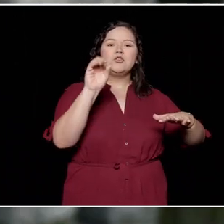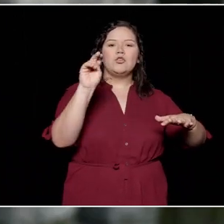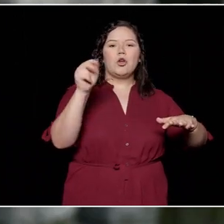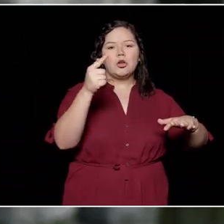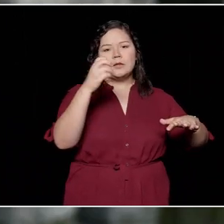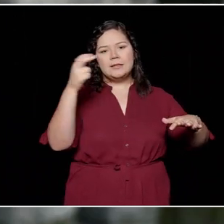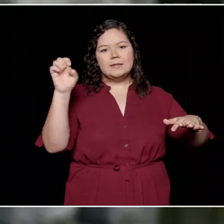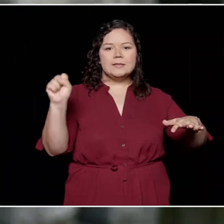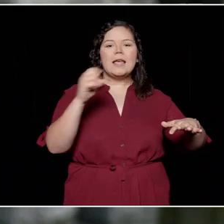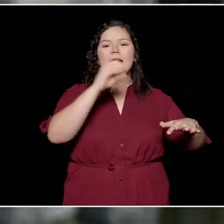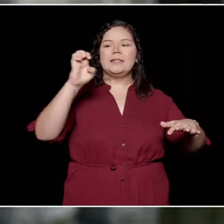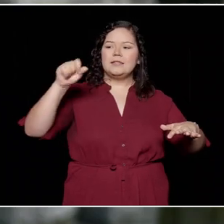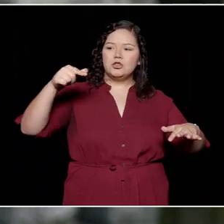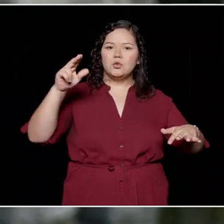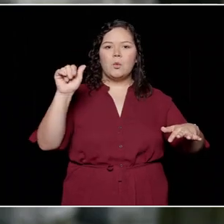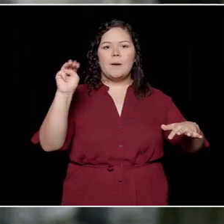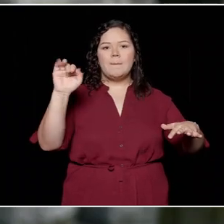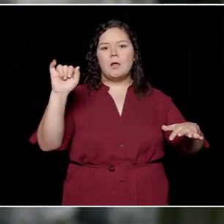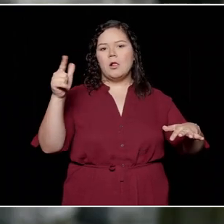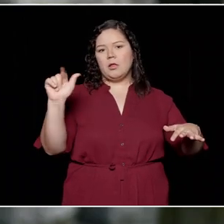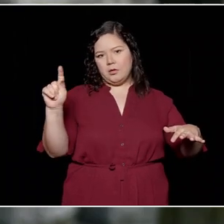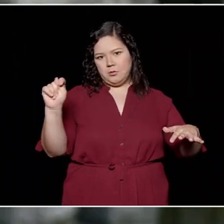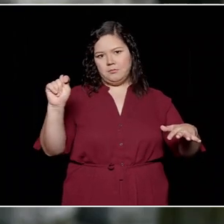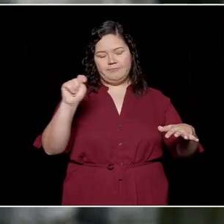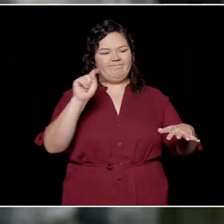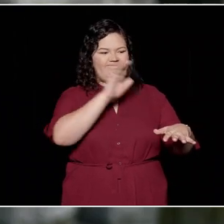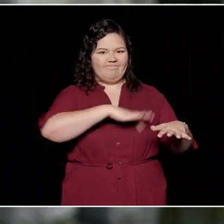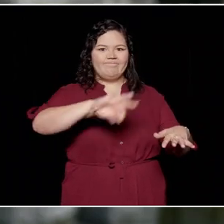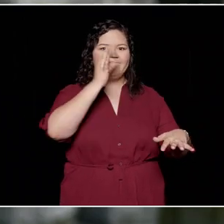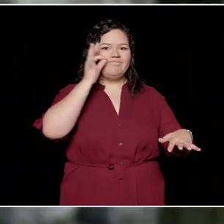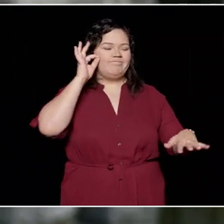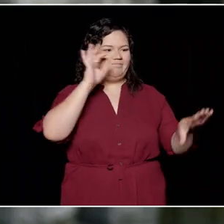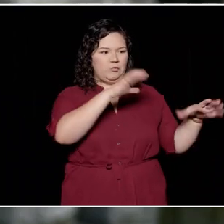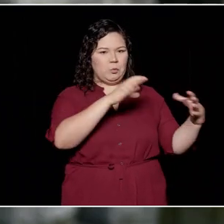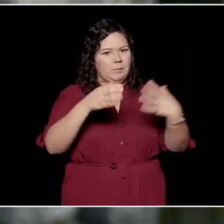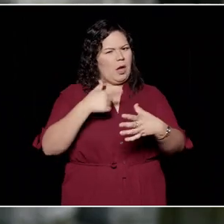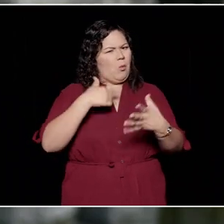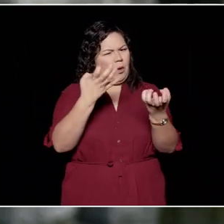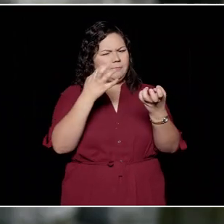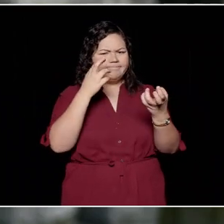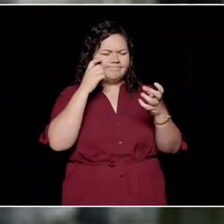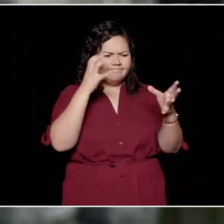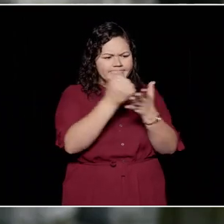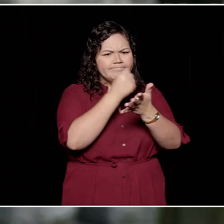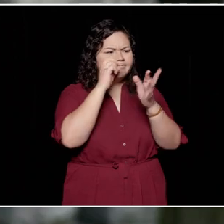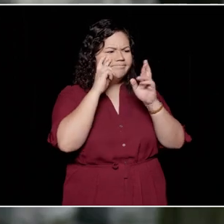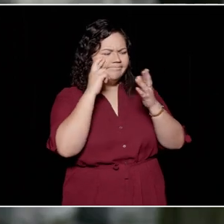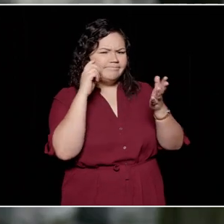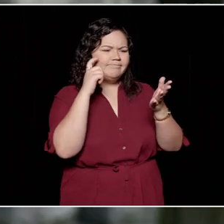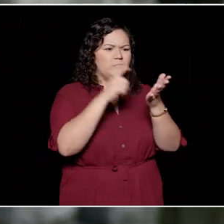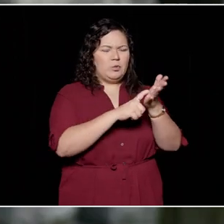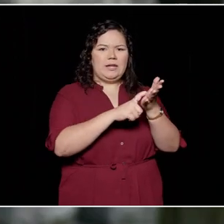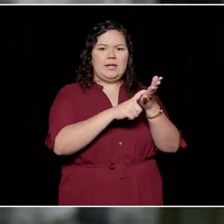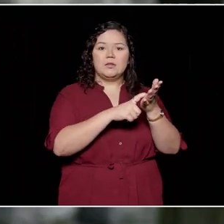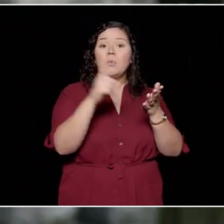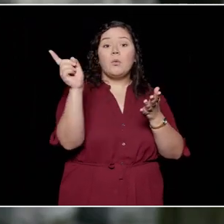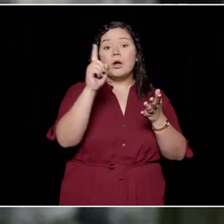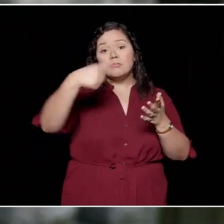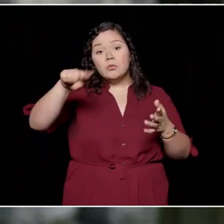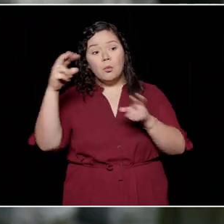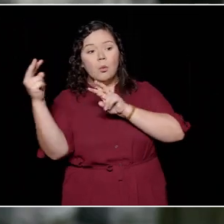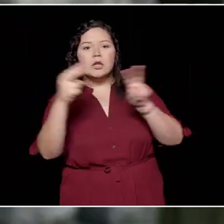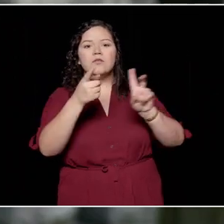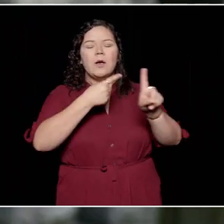and Esquimalt First Nations, members of the Lekwungen-speaking peoples. And I want to acknowledge the traditional territory that you're watching this greetings